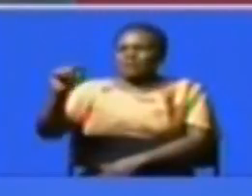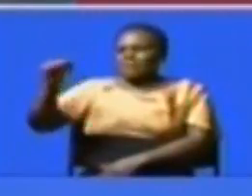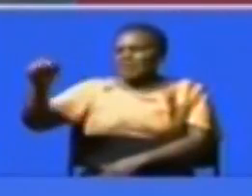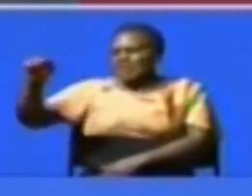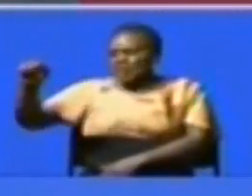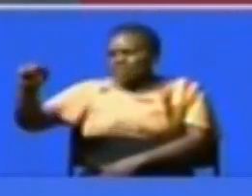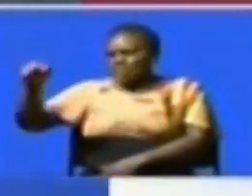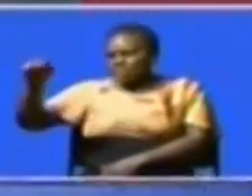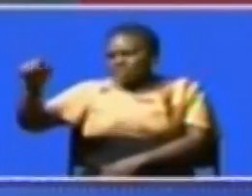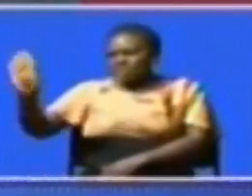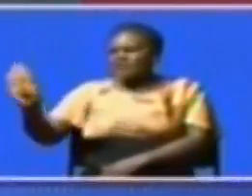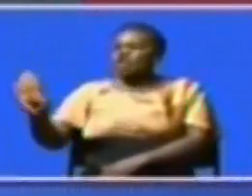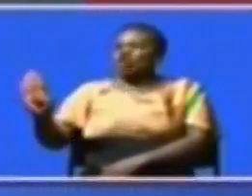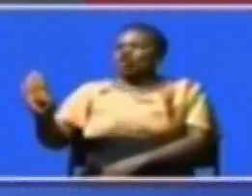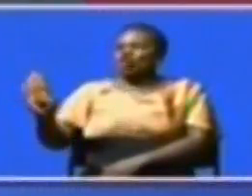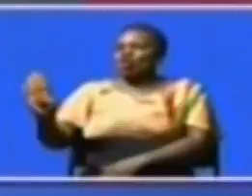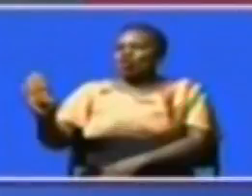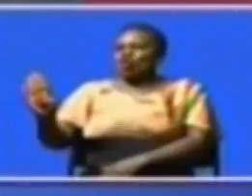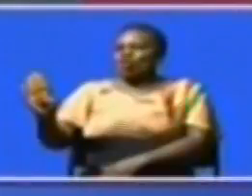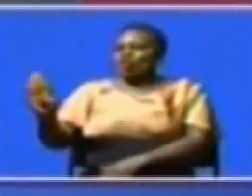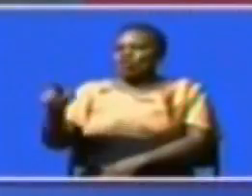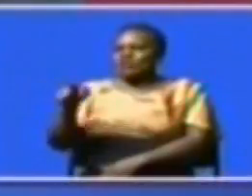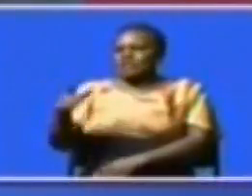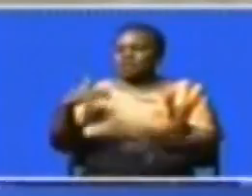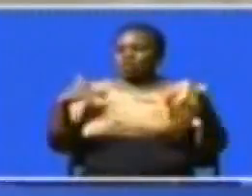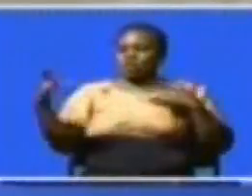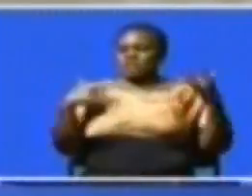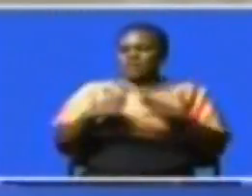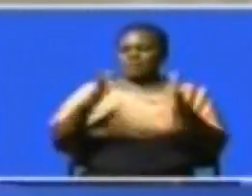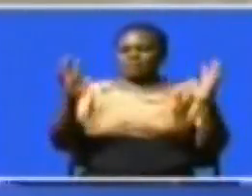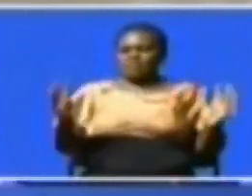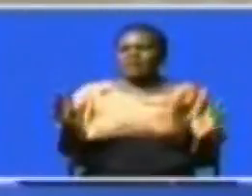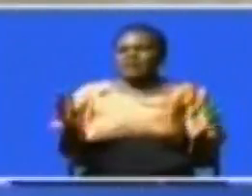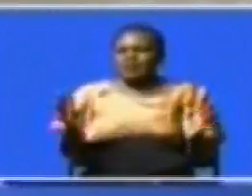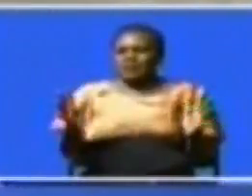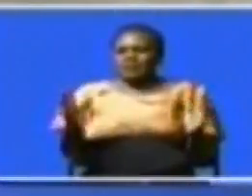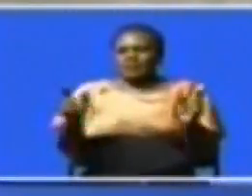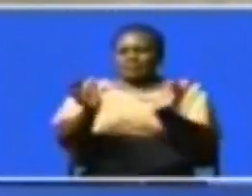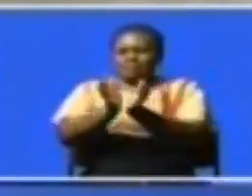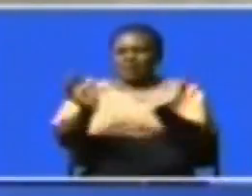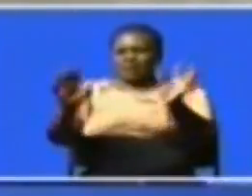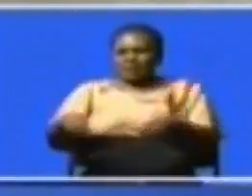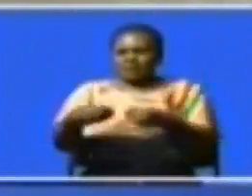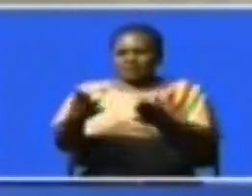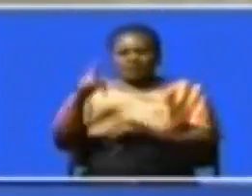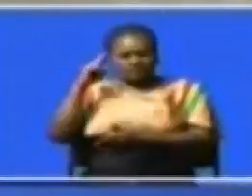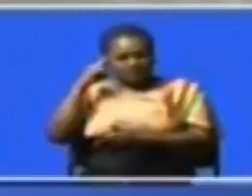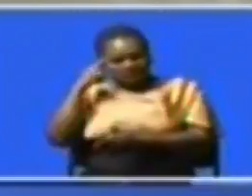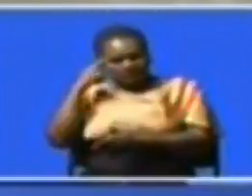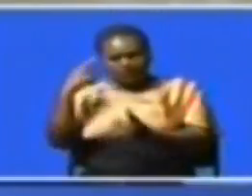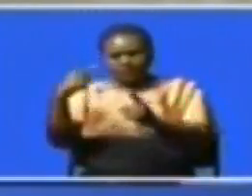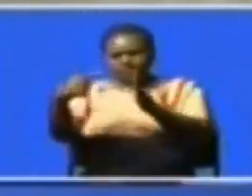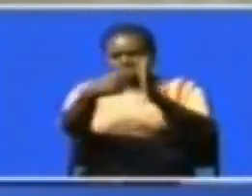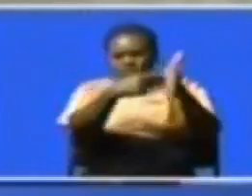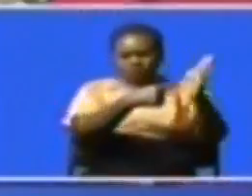corruption suspect ought to be a matter of concern. Bail and bond terms are issued after consideration of